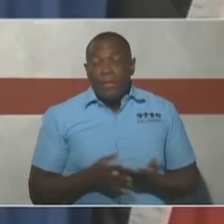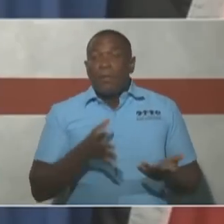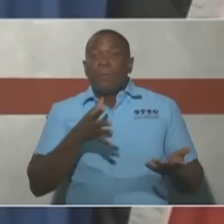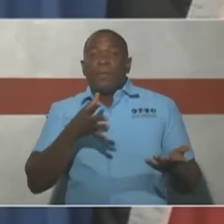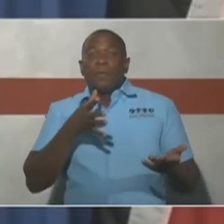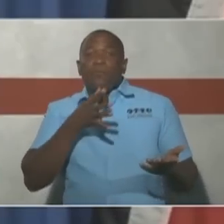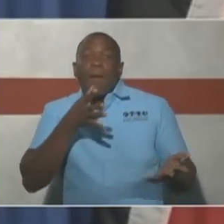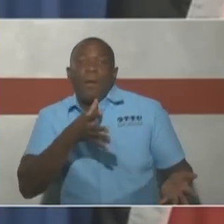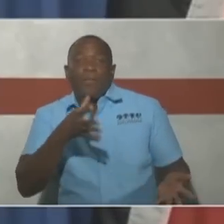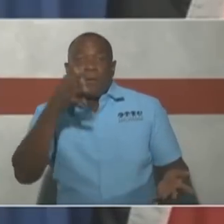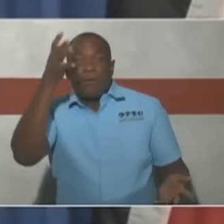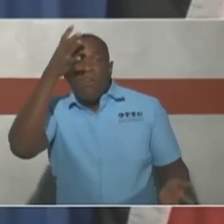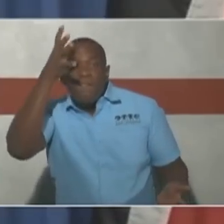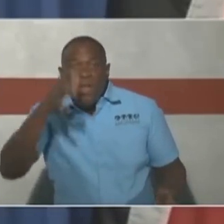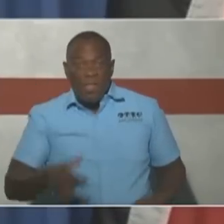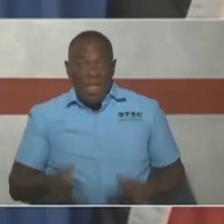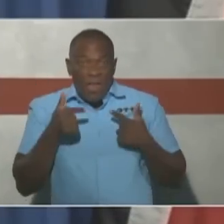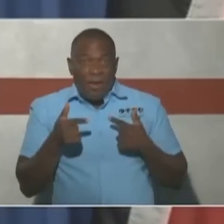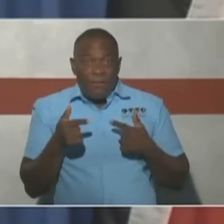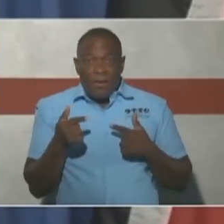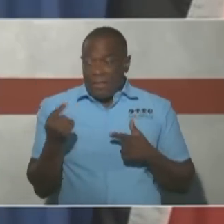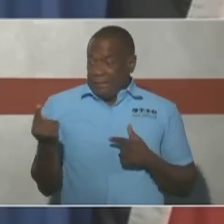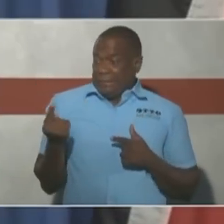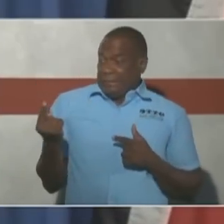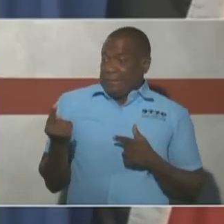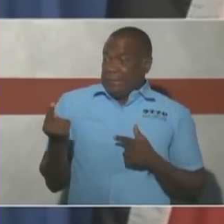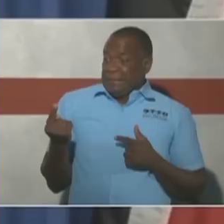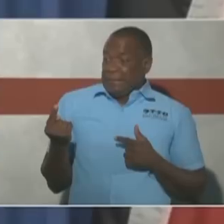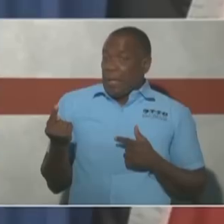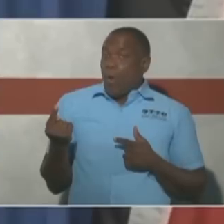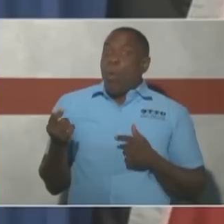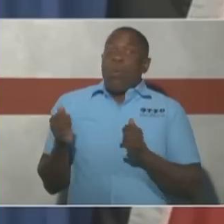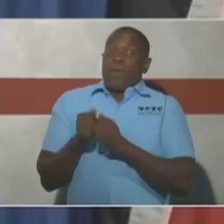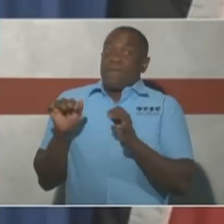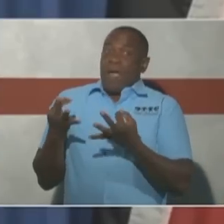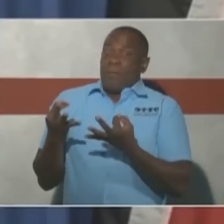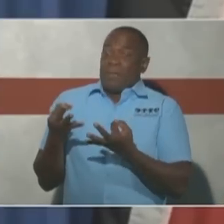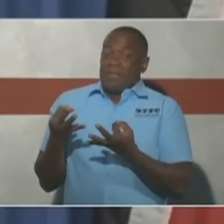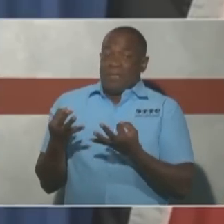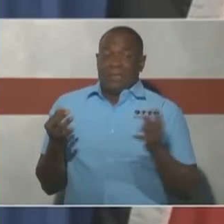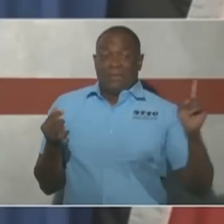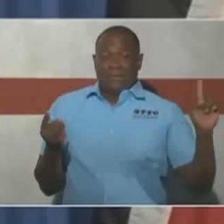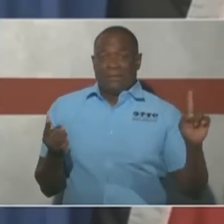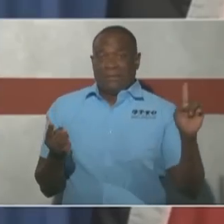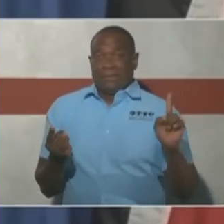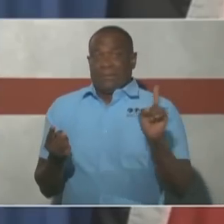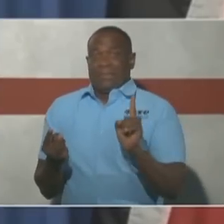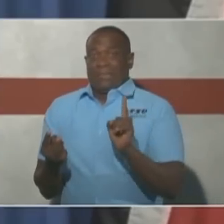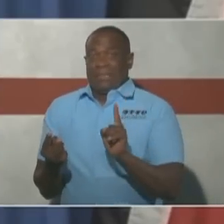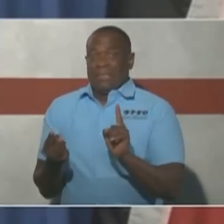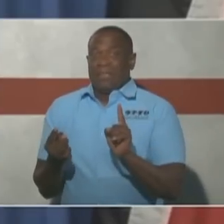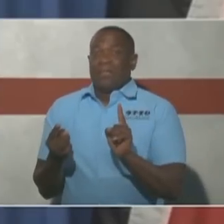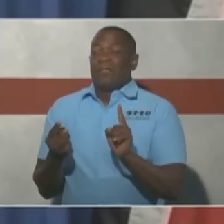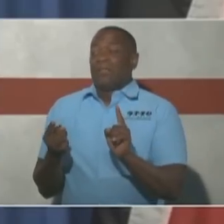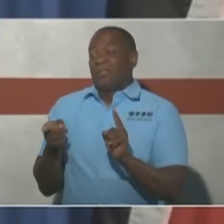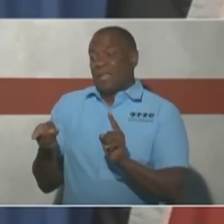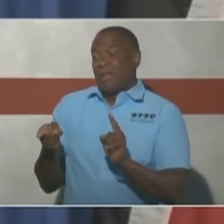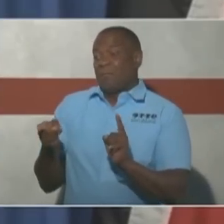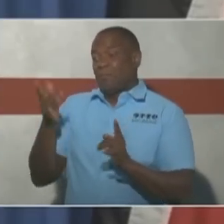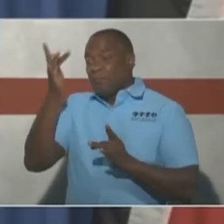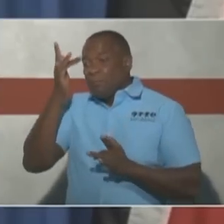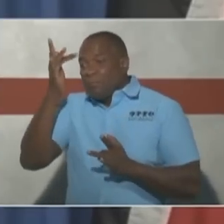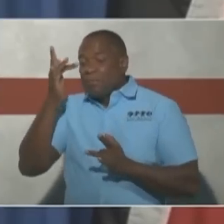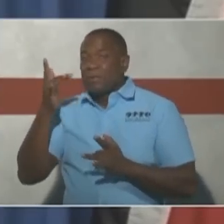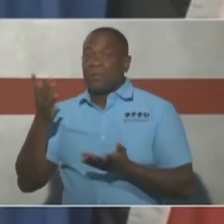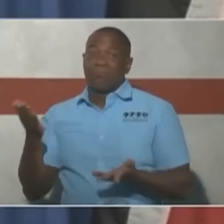You don't go out, it comes to meet you at home. There are people who are aged people who never went anywhere. COVID killed them in the home for the